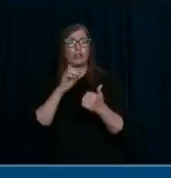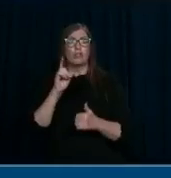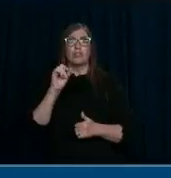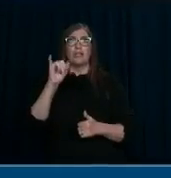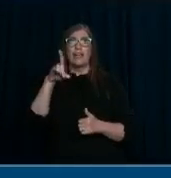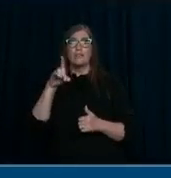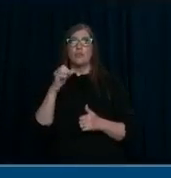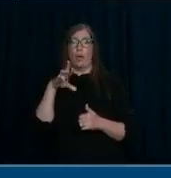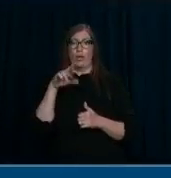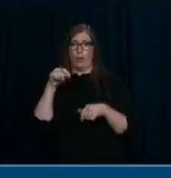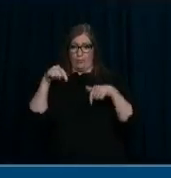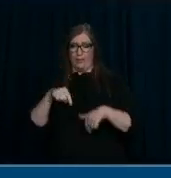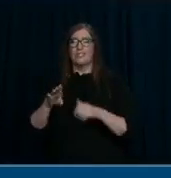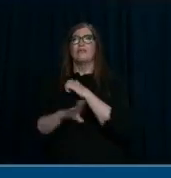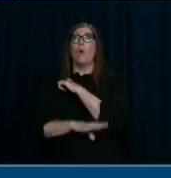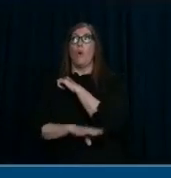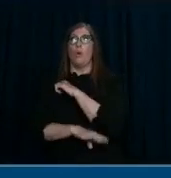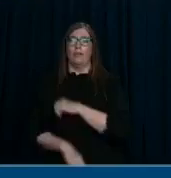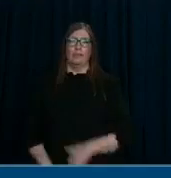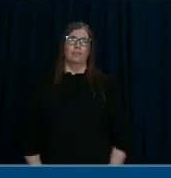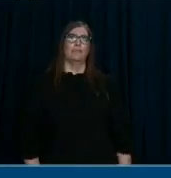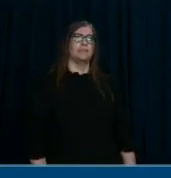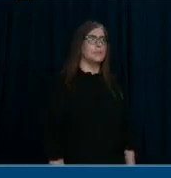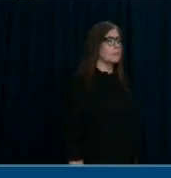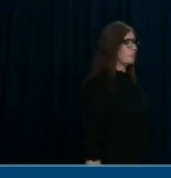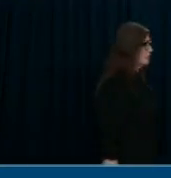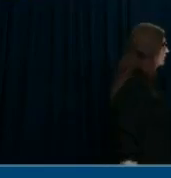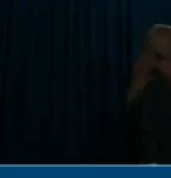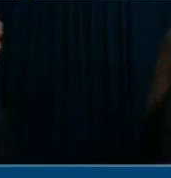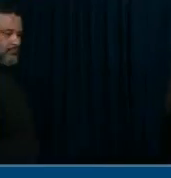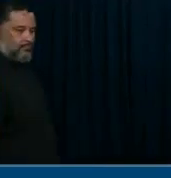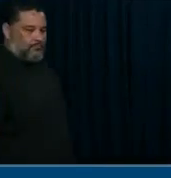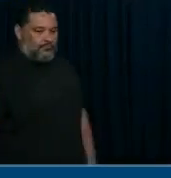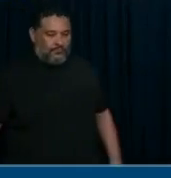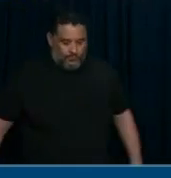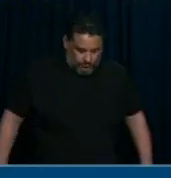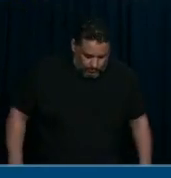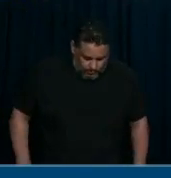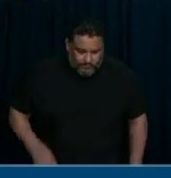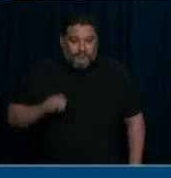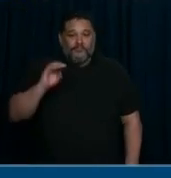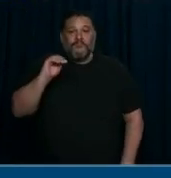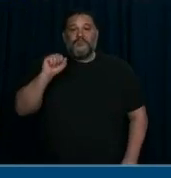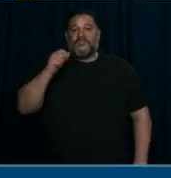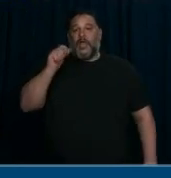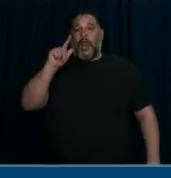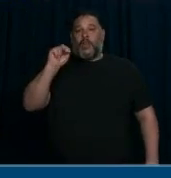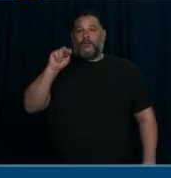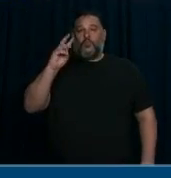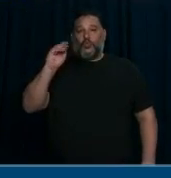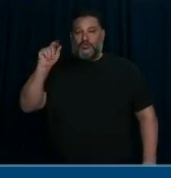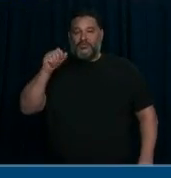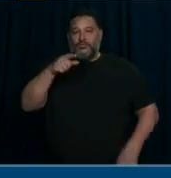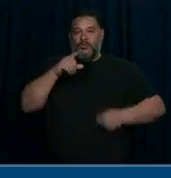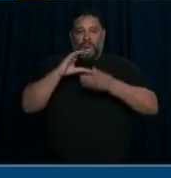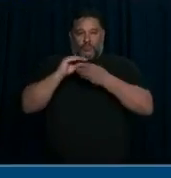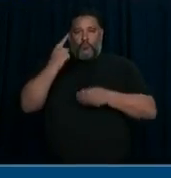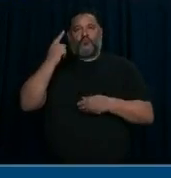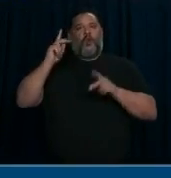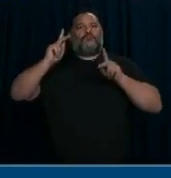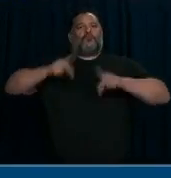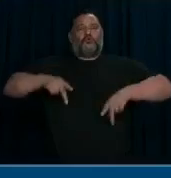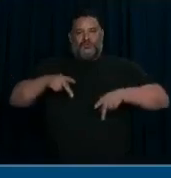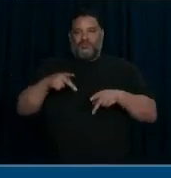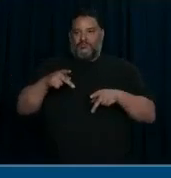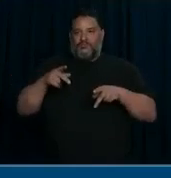fall. Ms. Galán-Woods, you made the reference to one person being the obstacle to getting